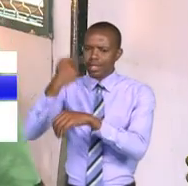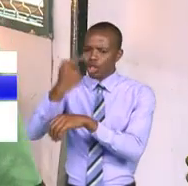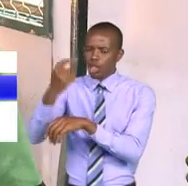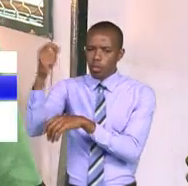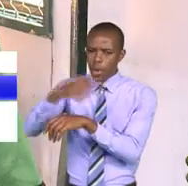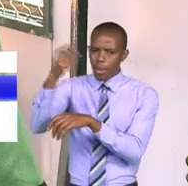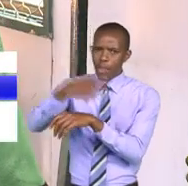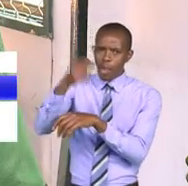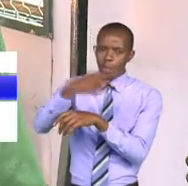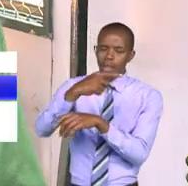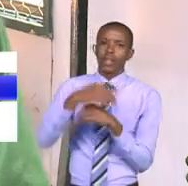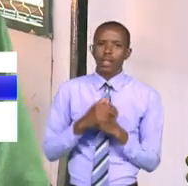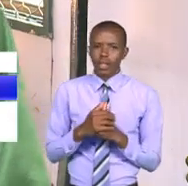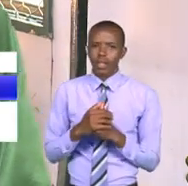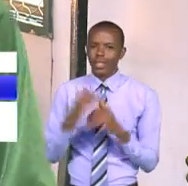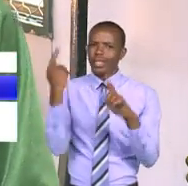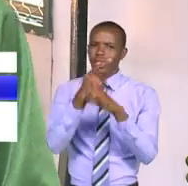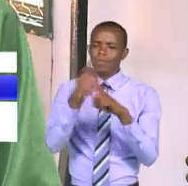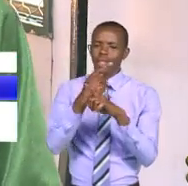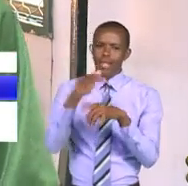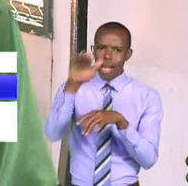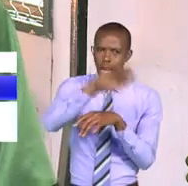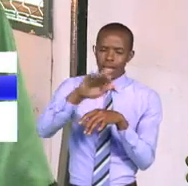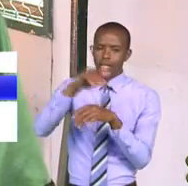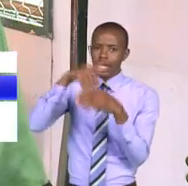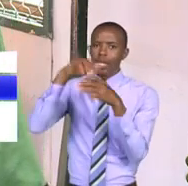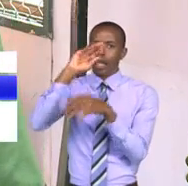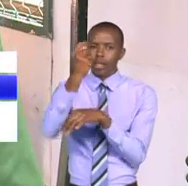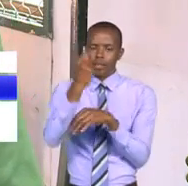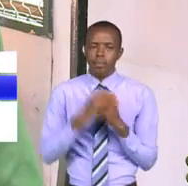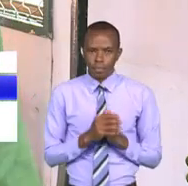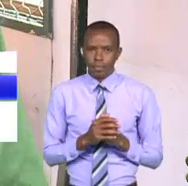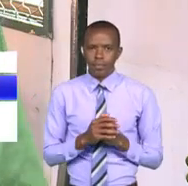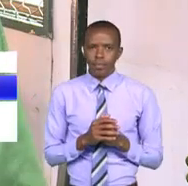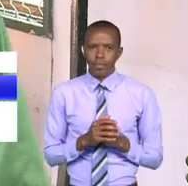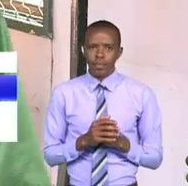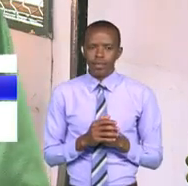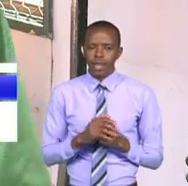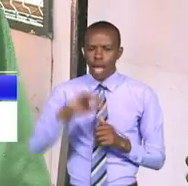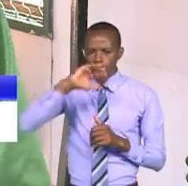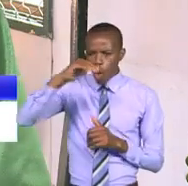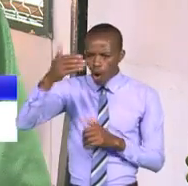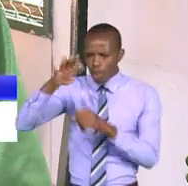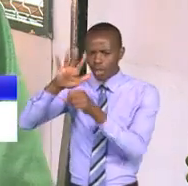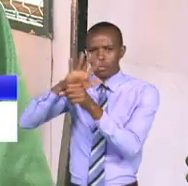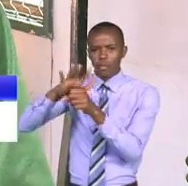of the year in different places of Kenya, in most counties.